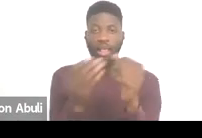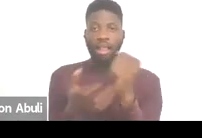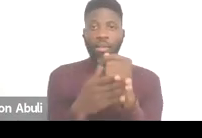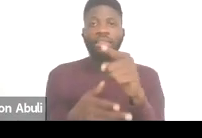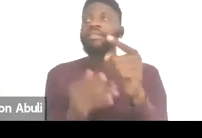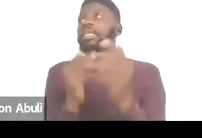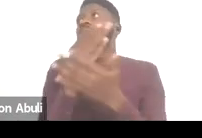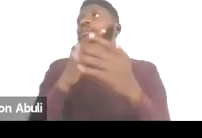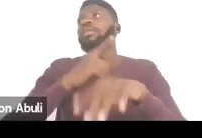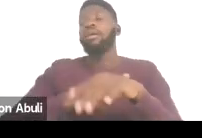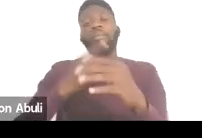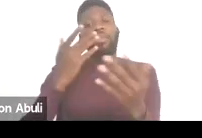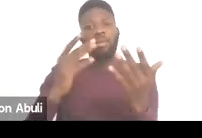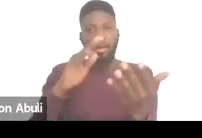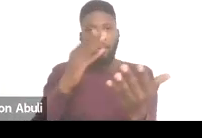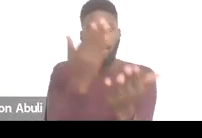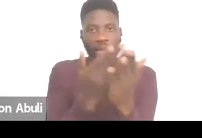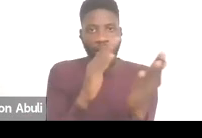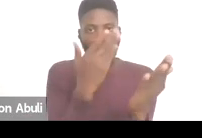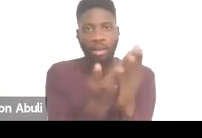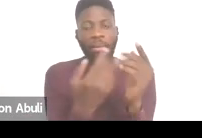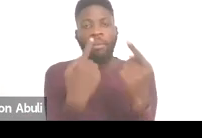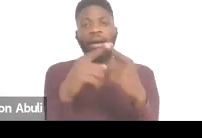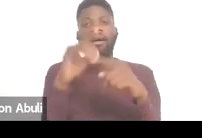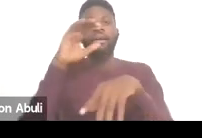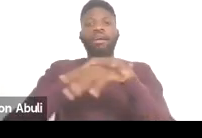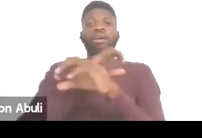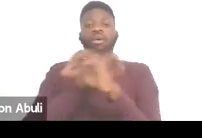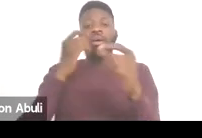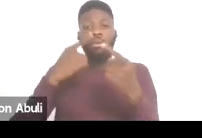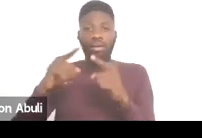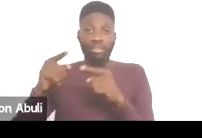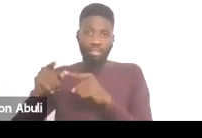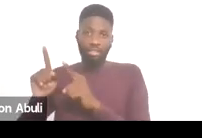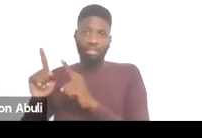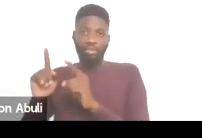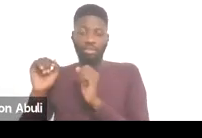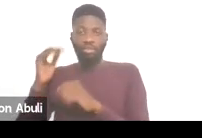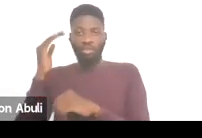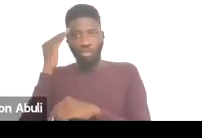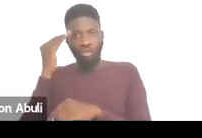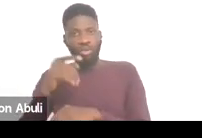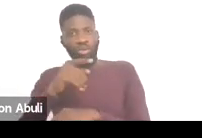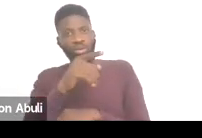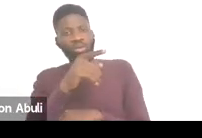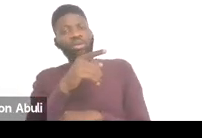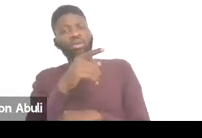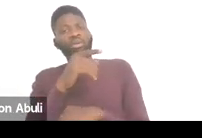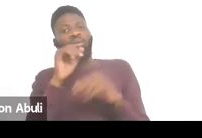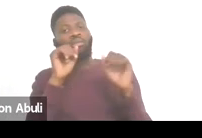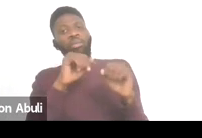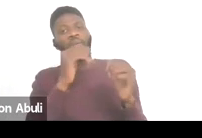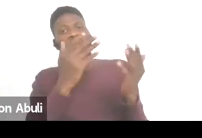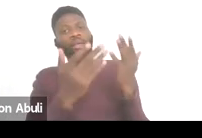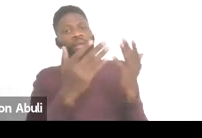Sometimes you may una apply lakini haupati, lakini wao wanaweza jua this is maybe what we would call